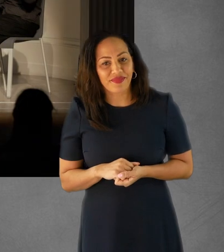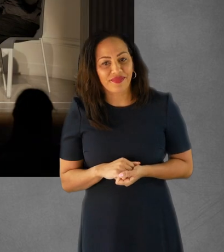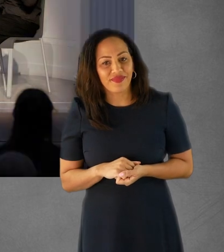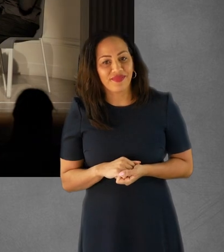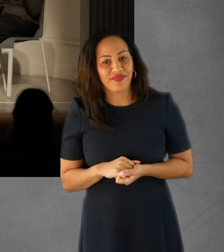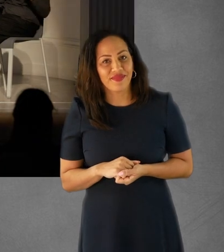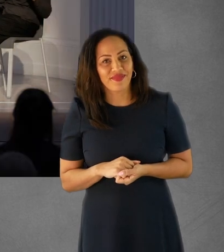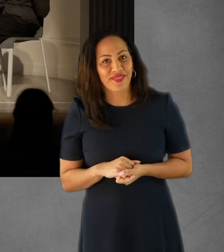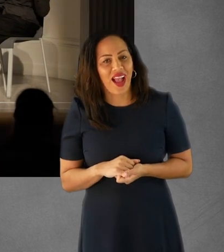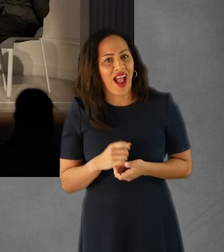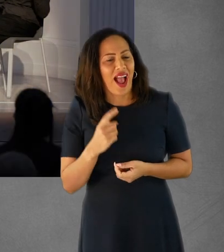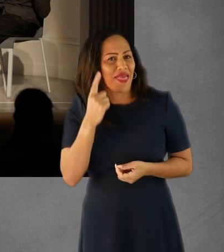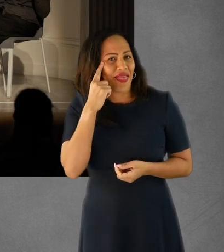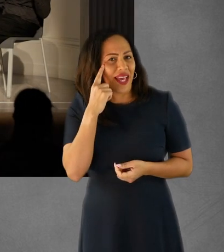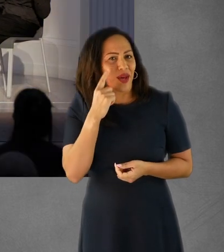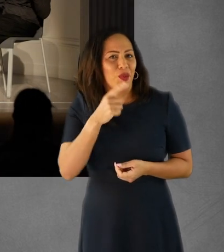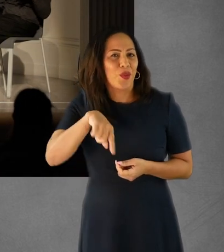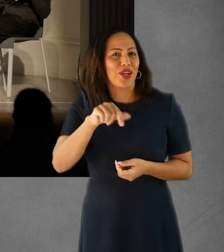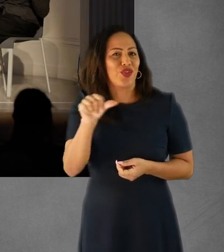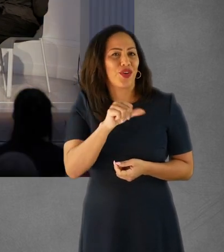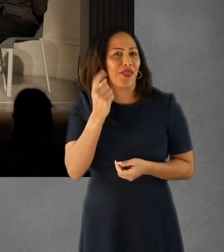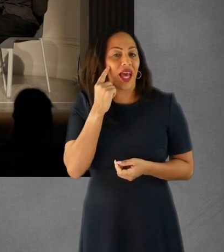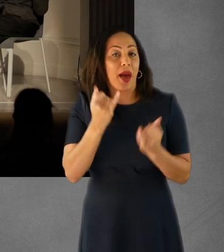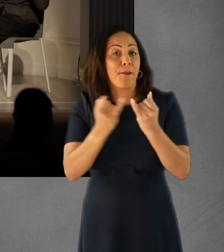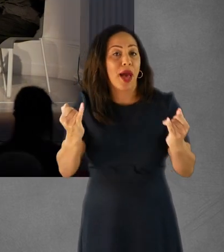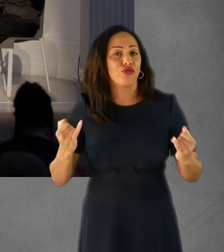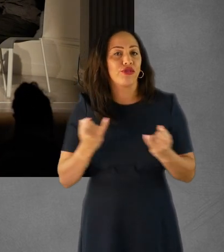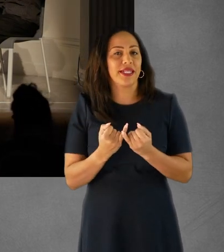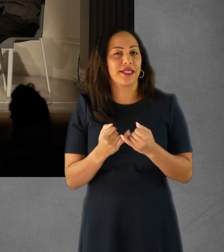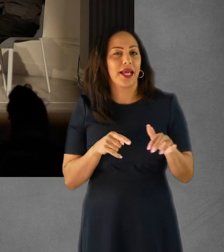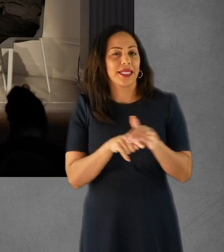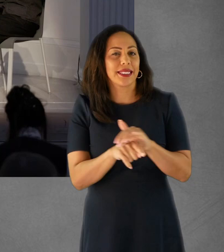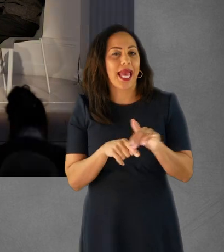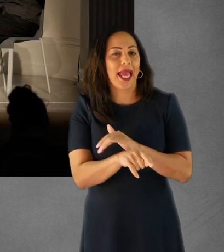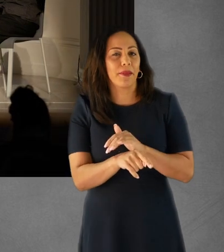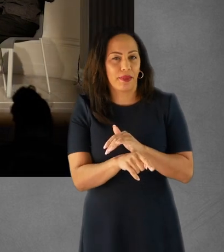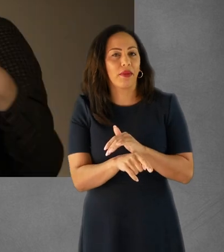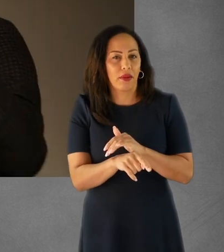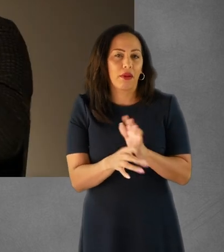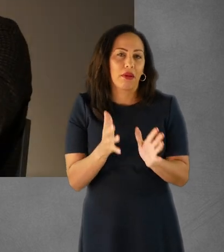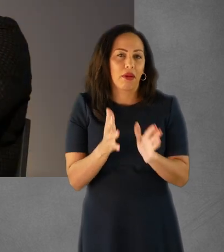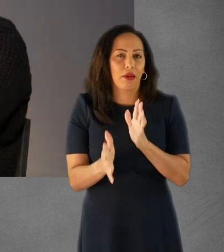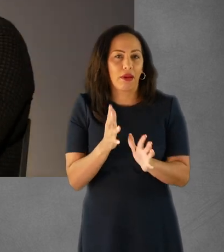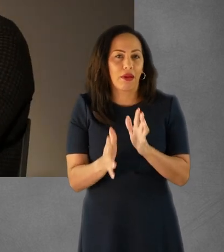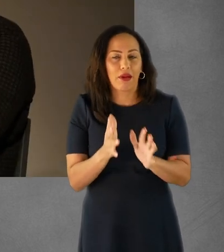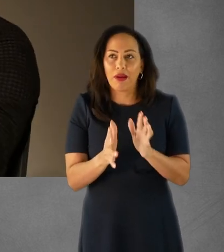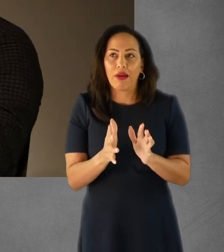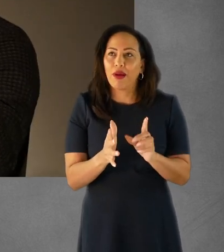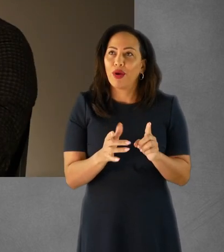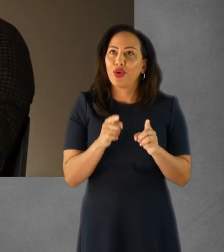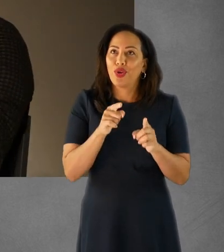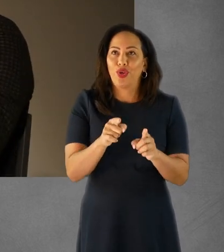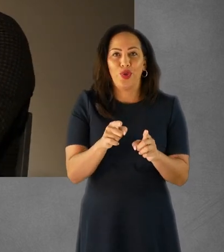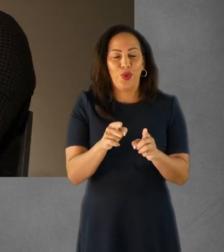let's say, well, I think we should come back to boundaries and escape, but having massively expanded those, let's say,